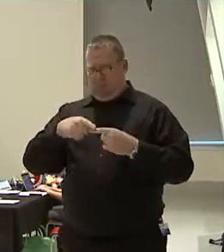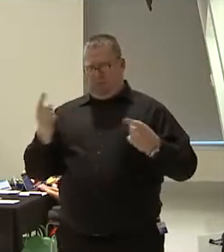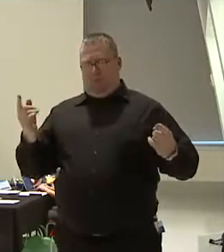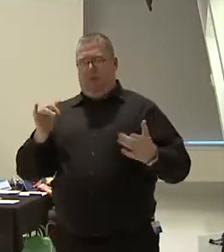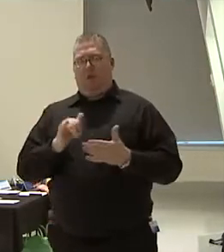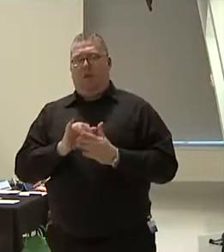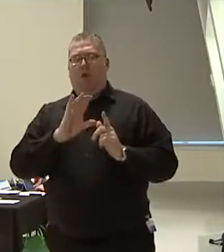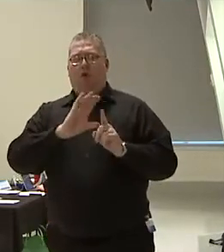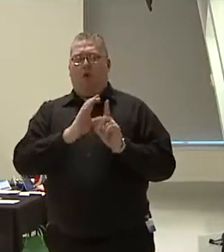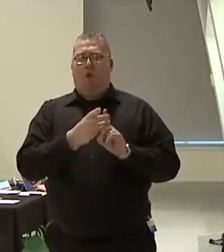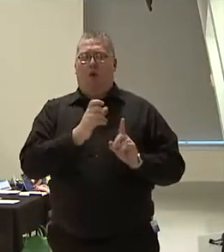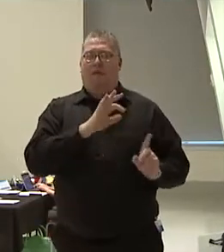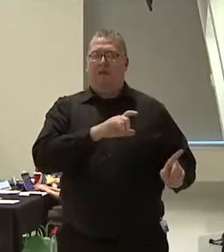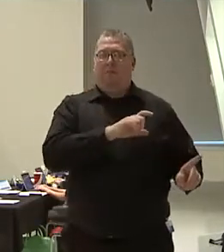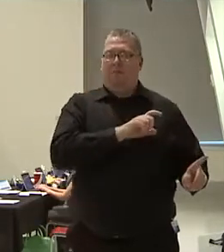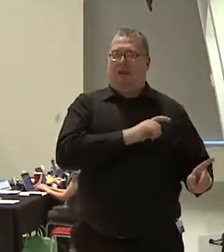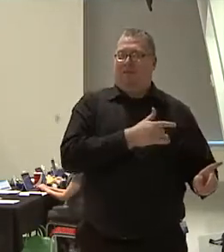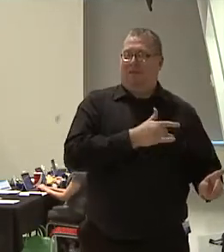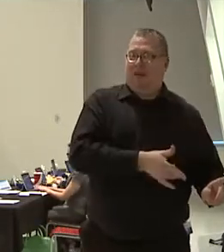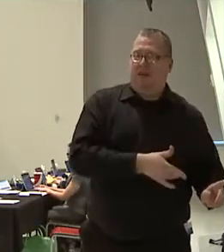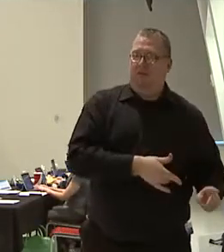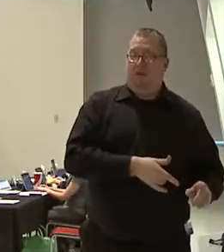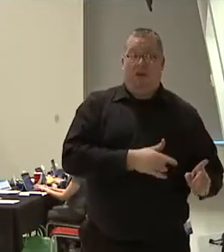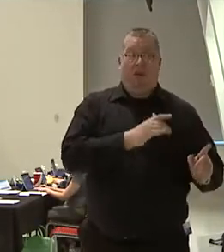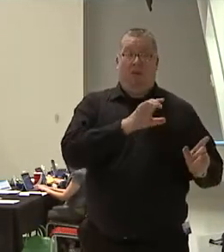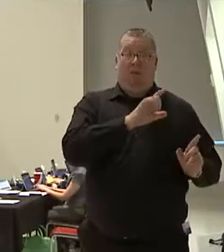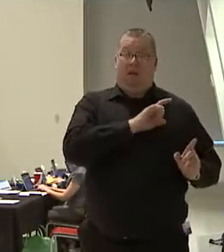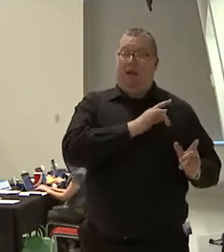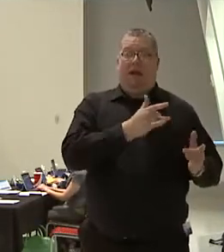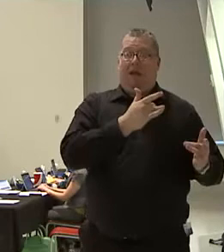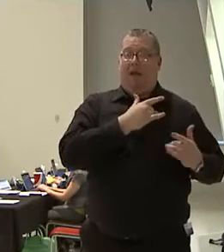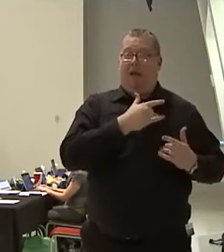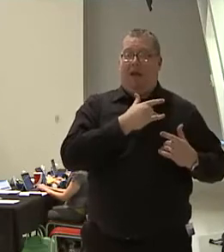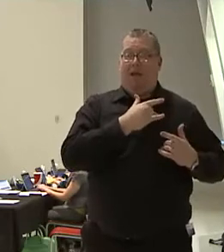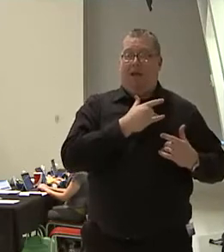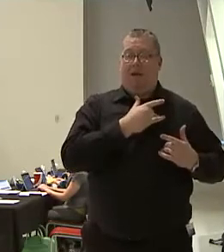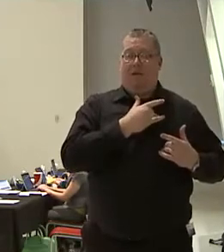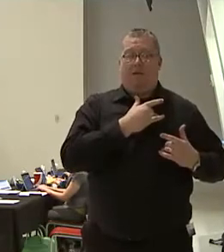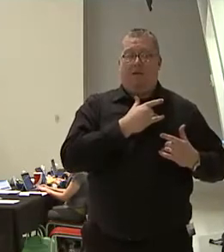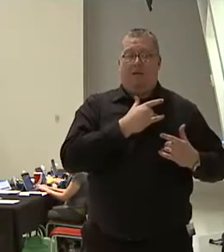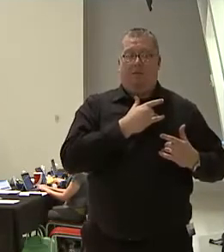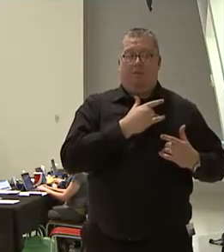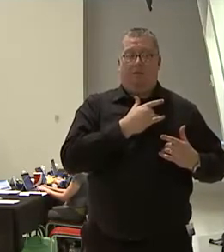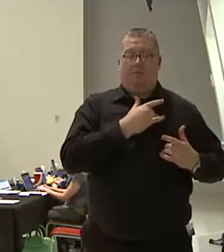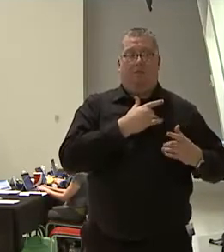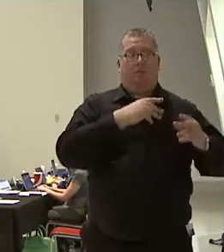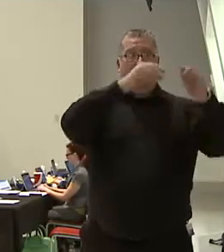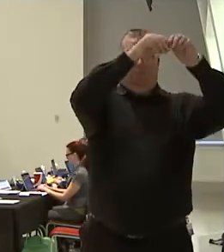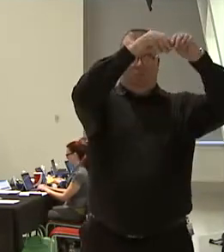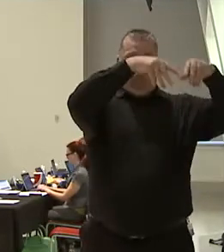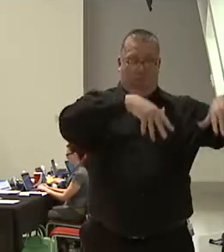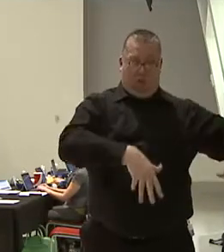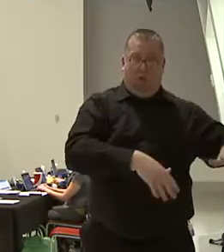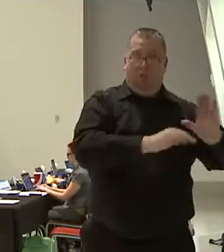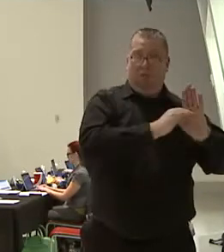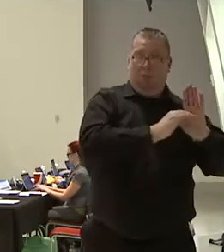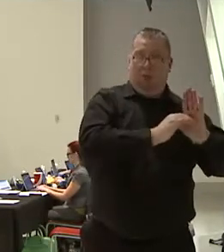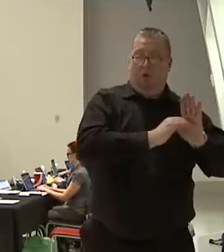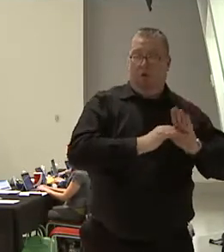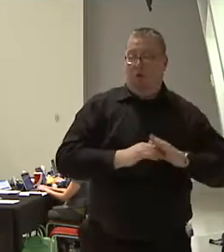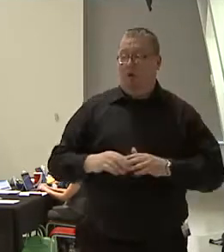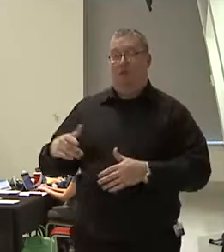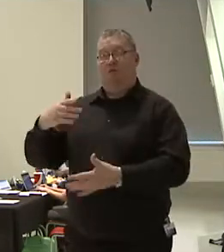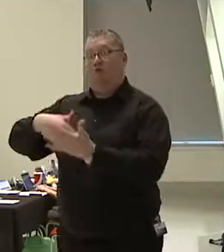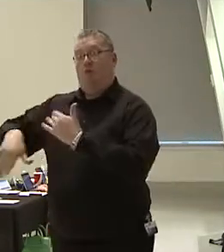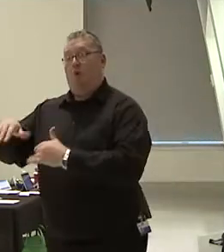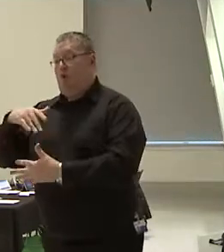of policing. Policing is hierarchical. Social media is flat. Policing being paramilitary. With social